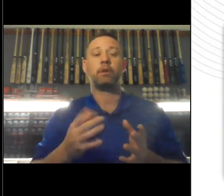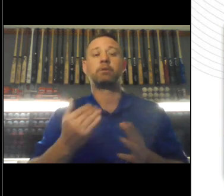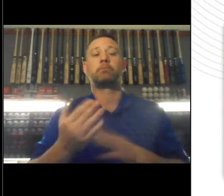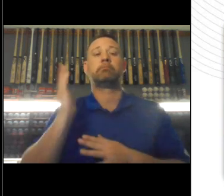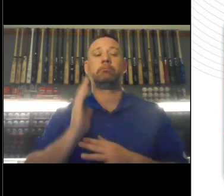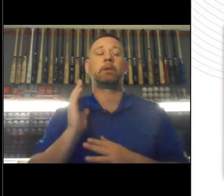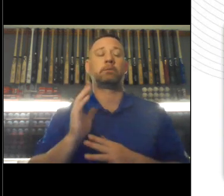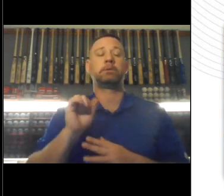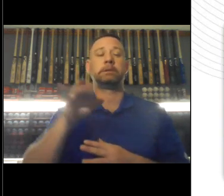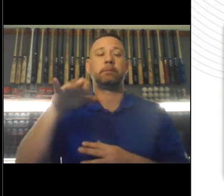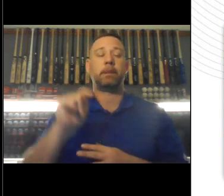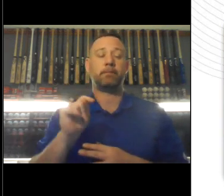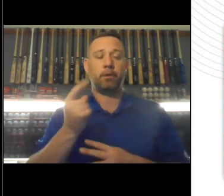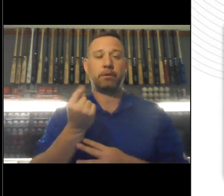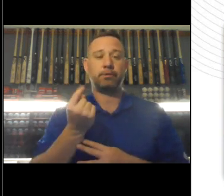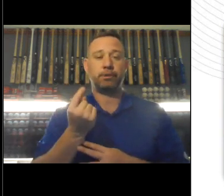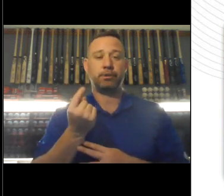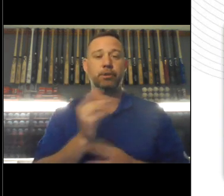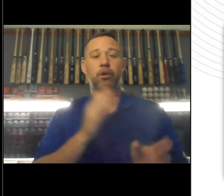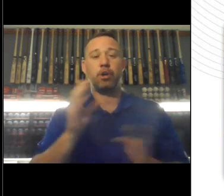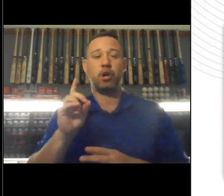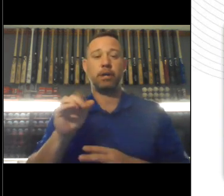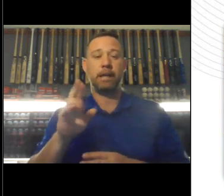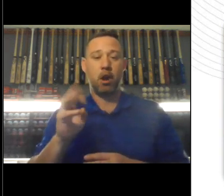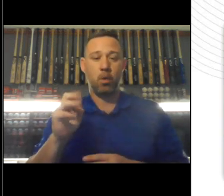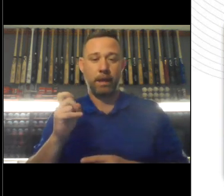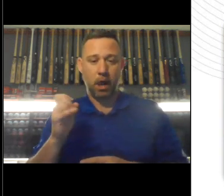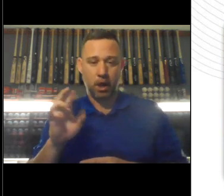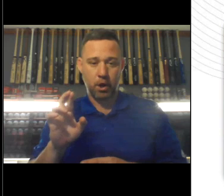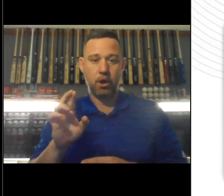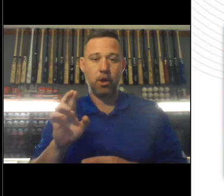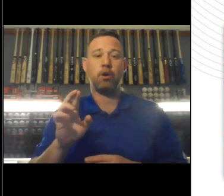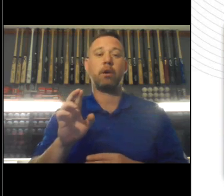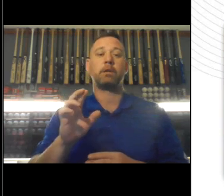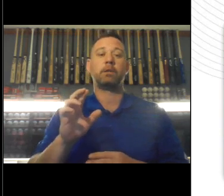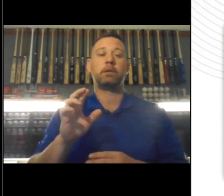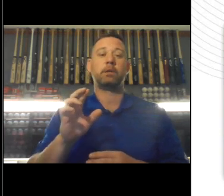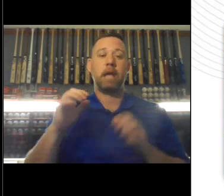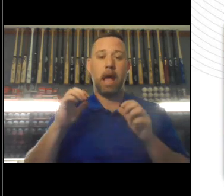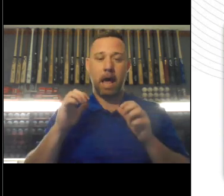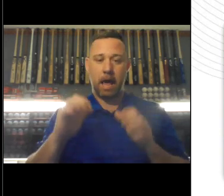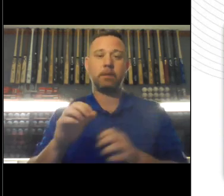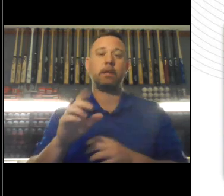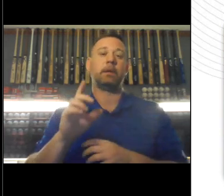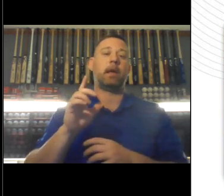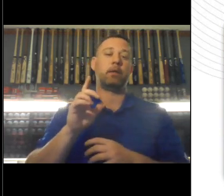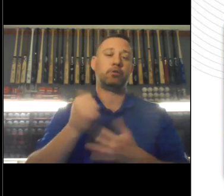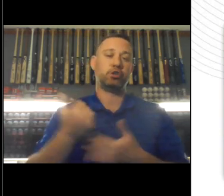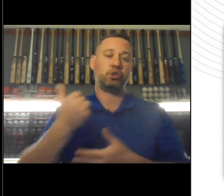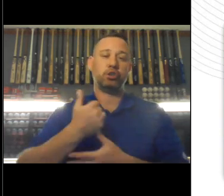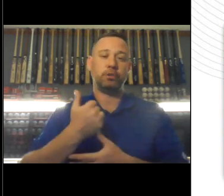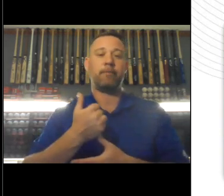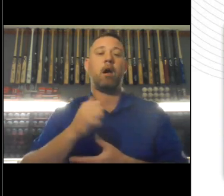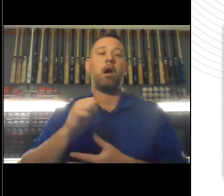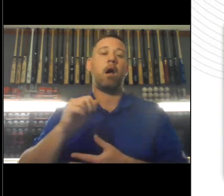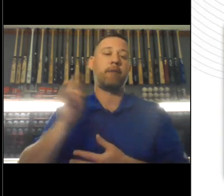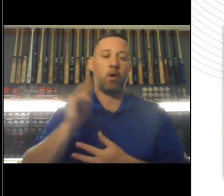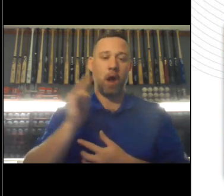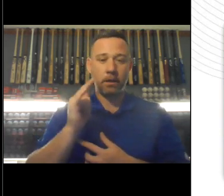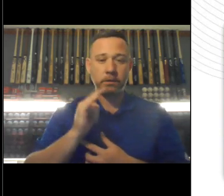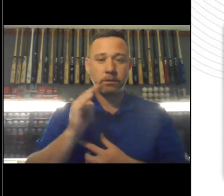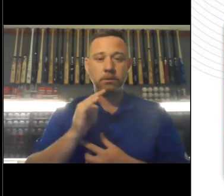of last year. Dyer Wheeler has stepped up to act as the Division Chief over Aeronautics. She's doing that